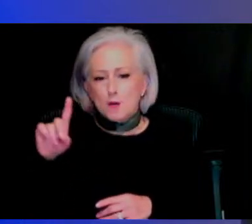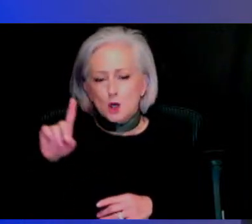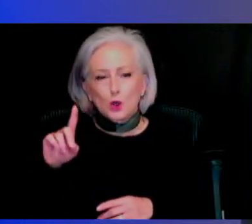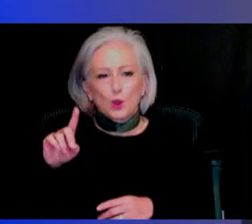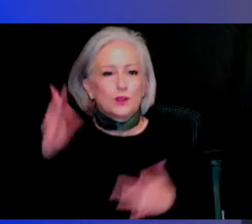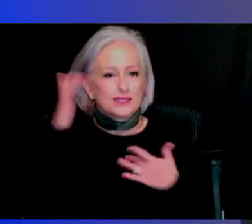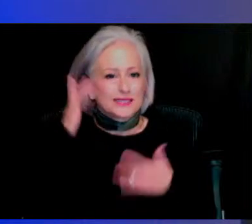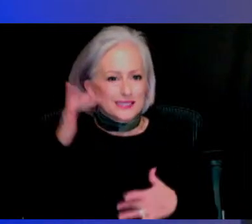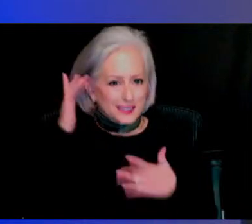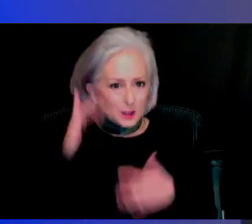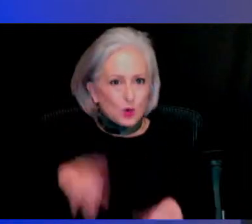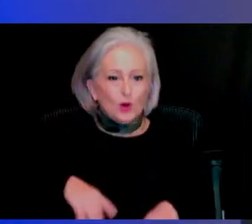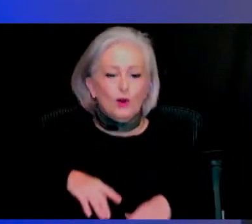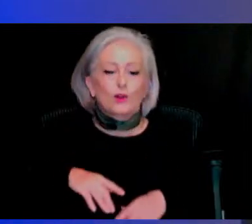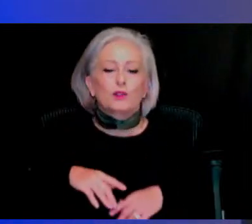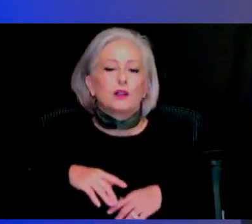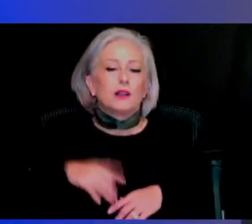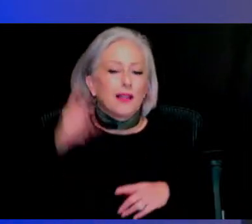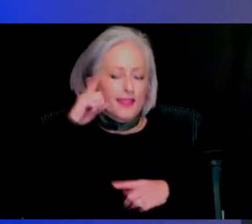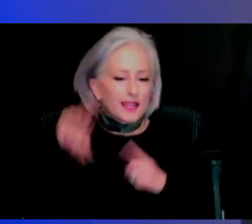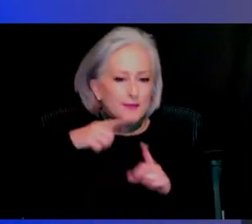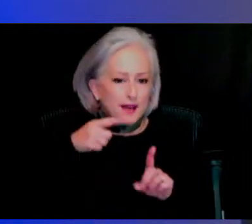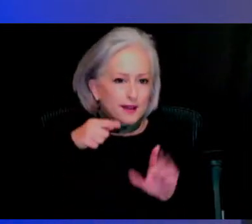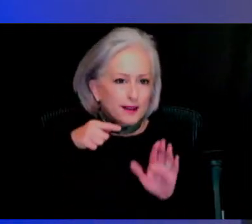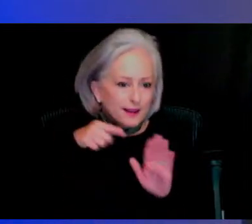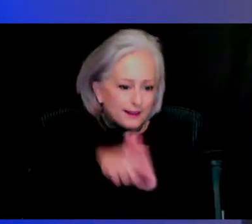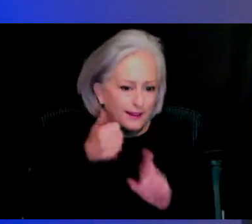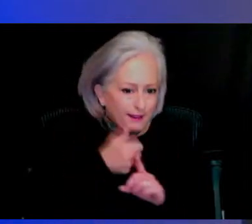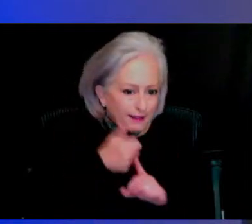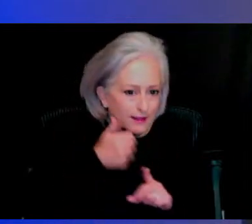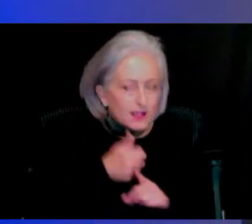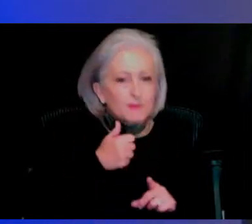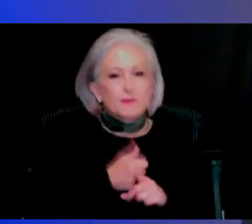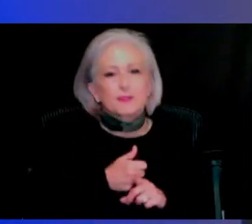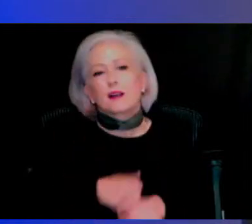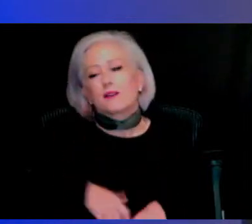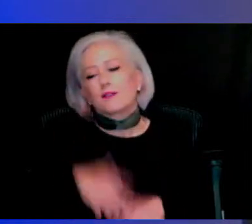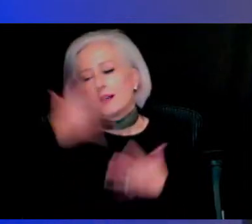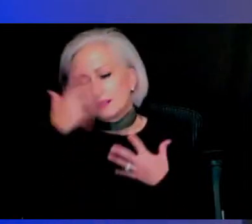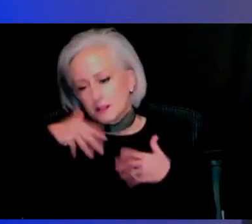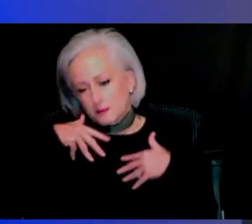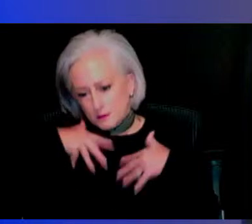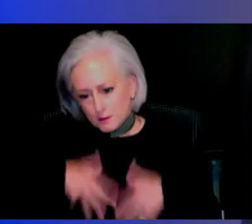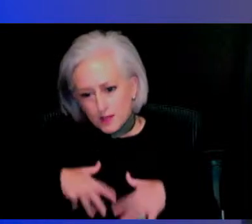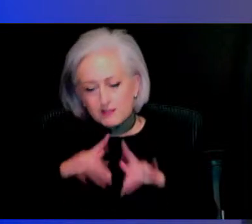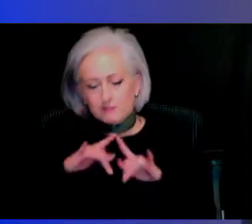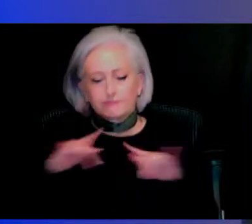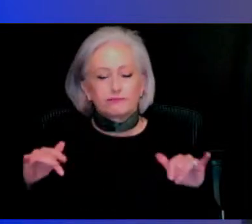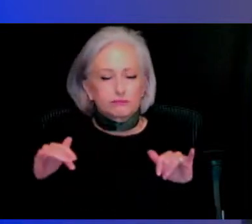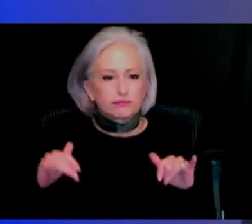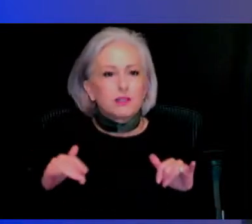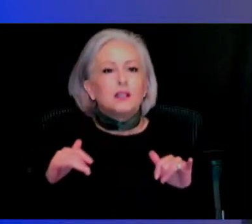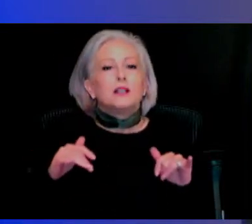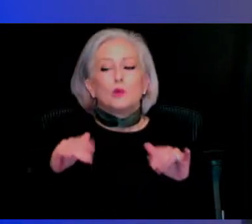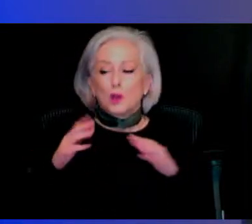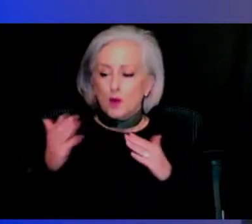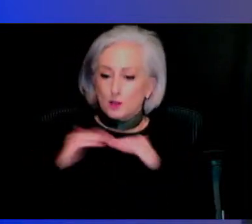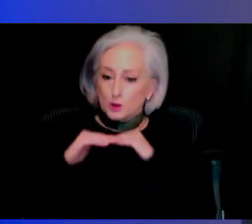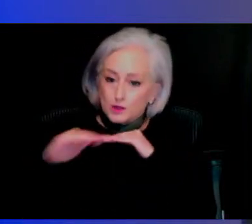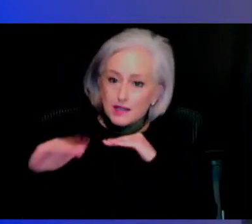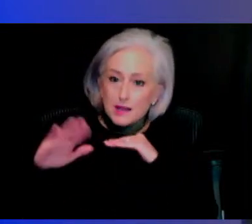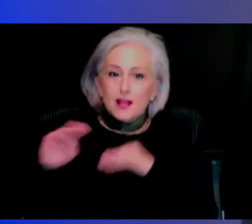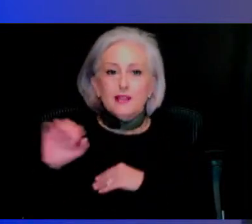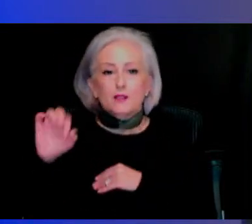or plans or actions. And so our job is to stabilize children to get them safe and back in their community so they can really work hard